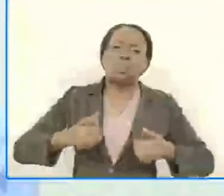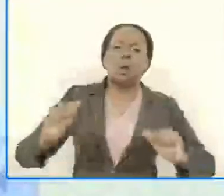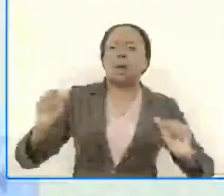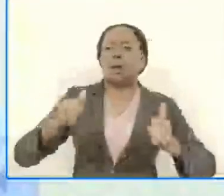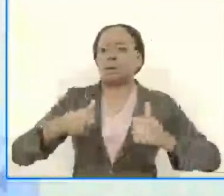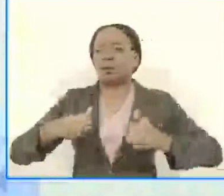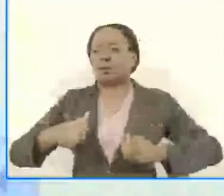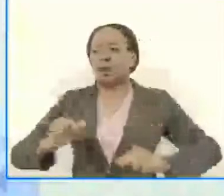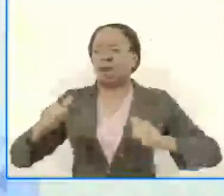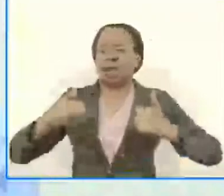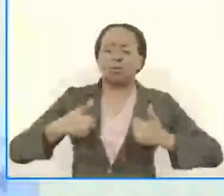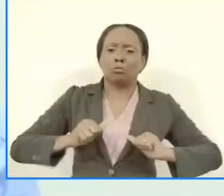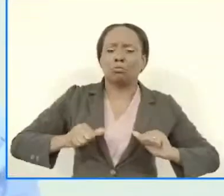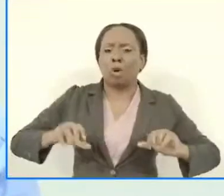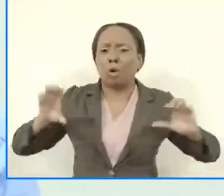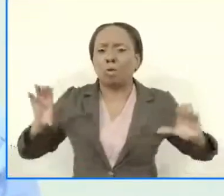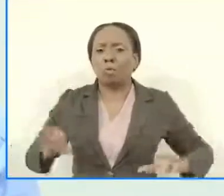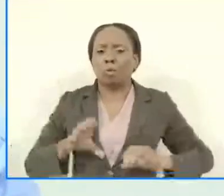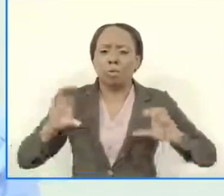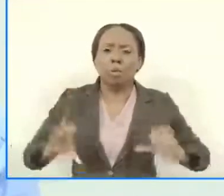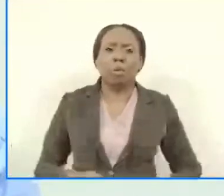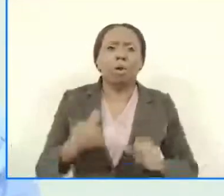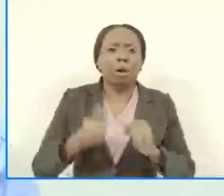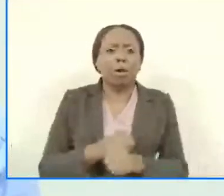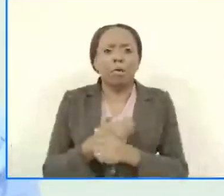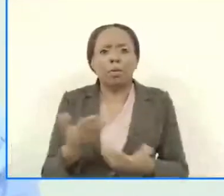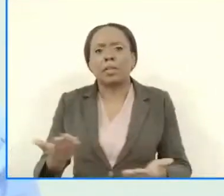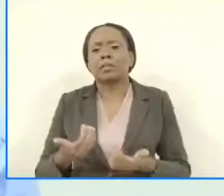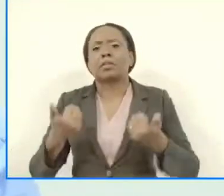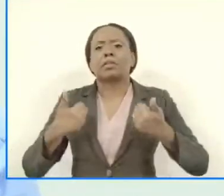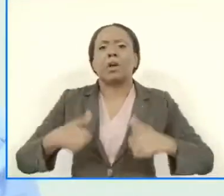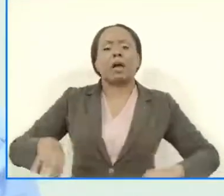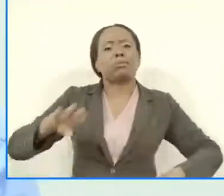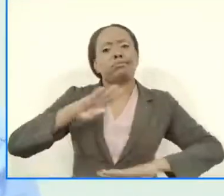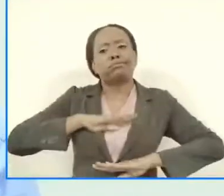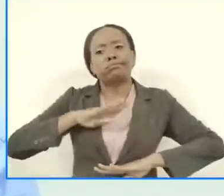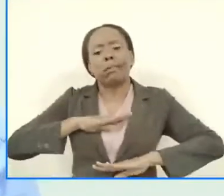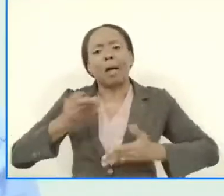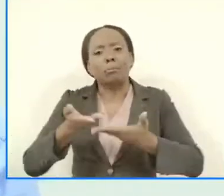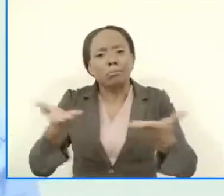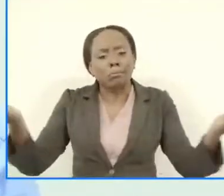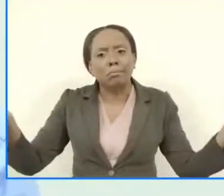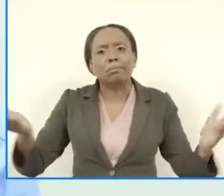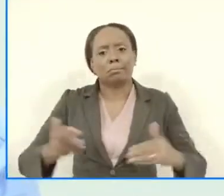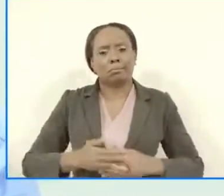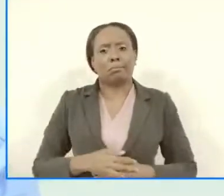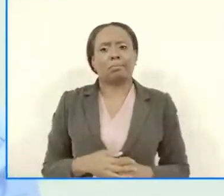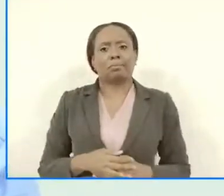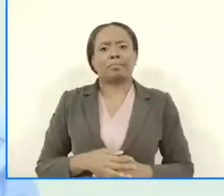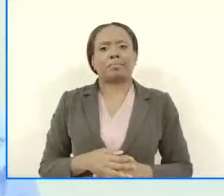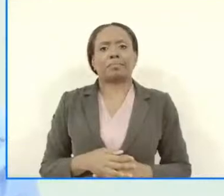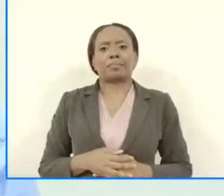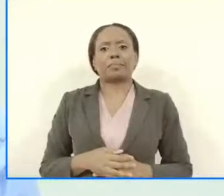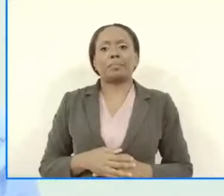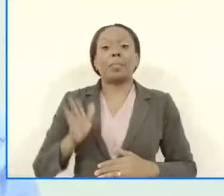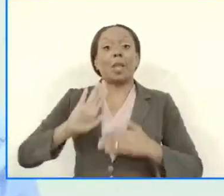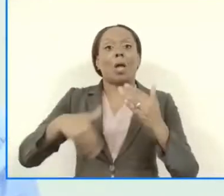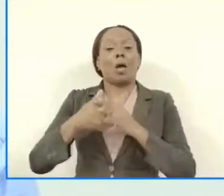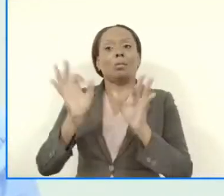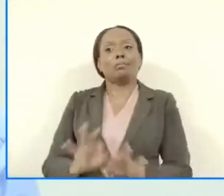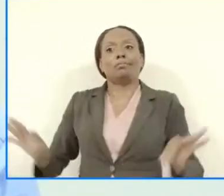trying to get you the relief that you need at this point in time. All of the